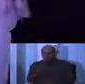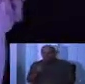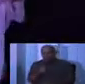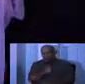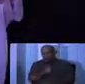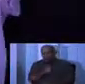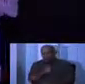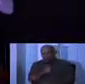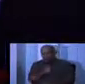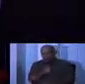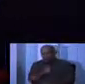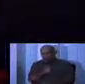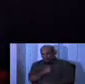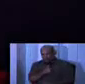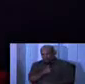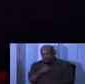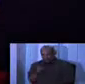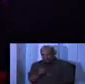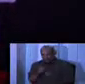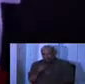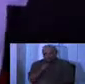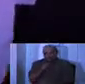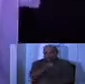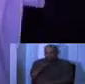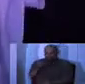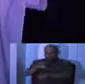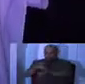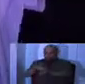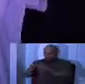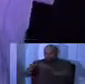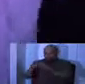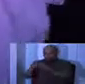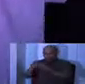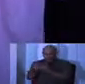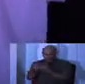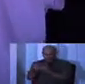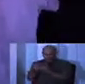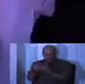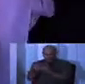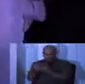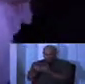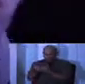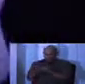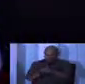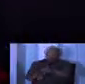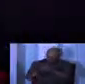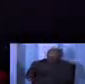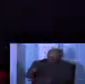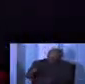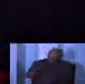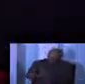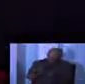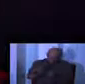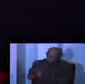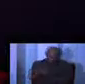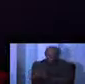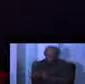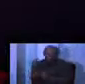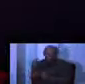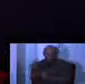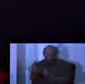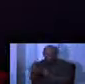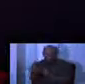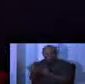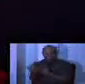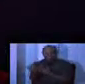challenged ourselves as a church and as a congregation to think about how we might be able to unwrap those gifts this year and to make them a part of